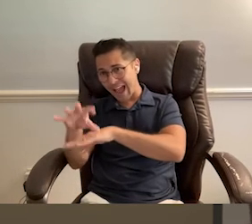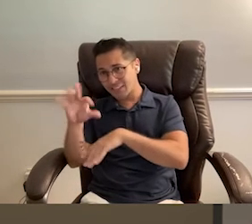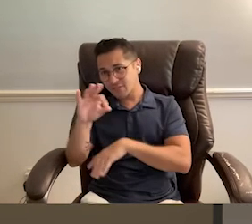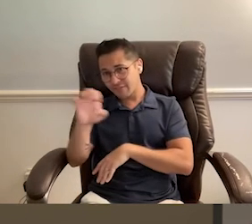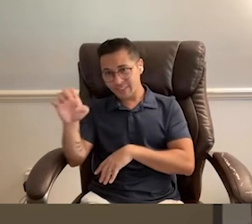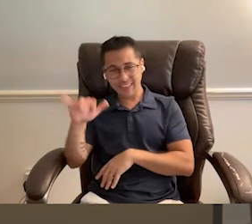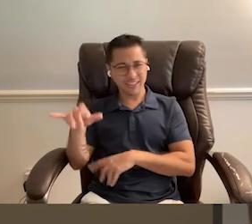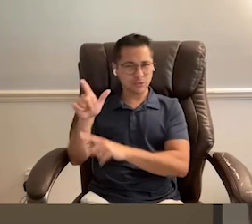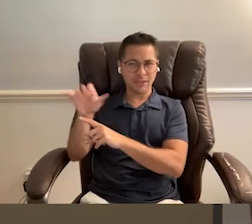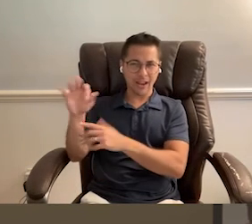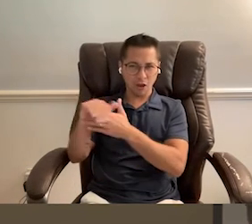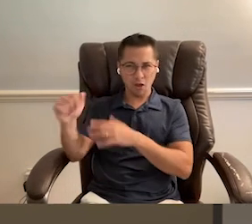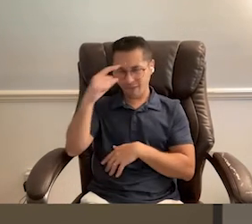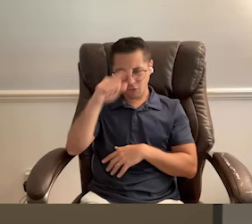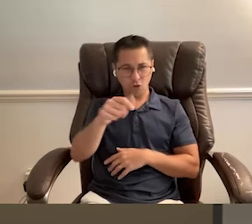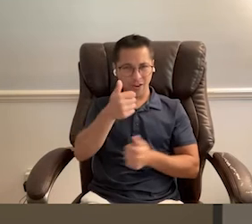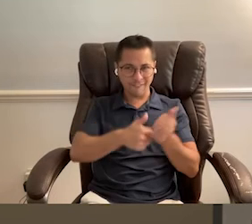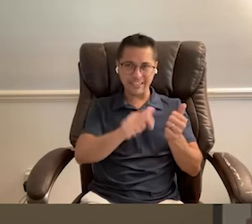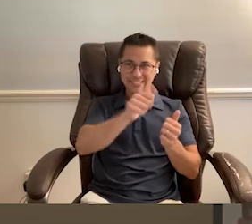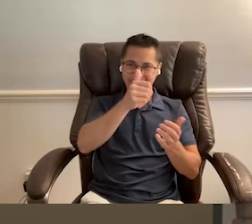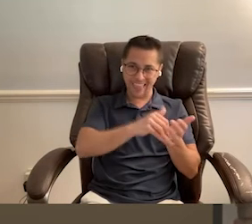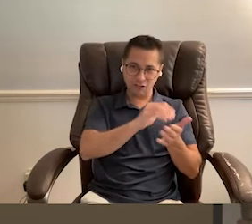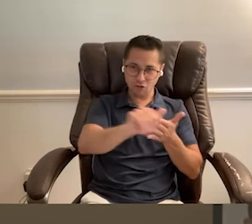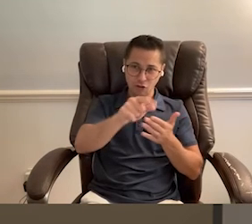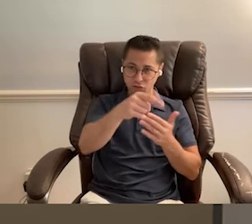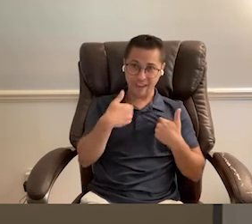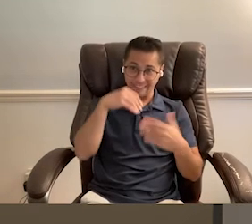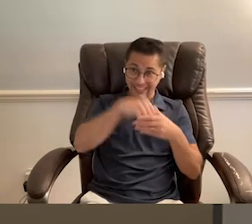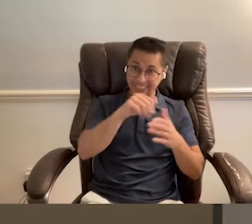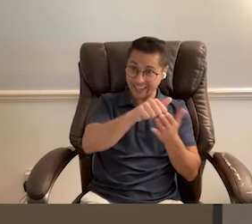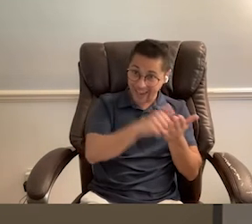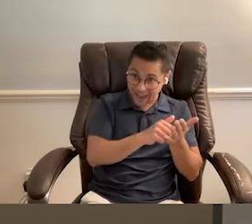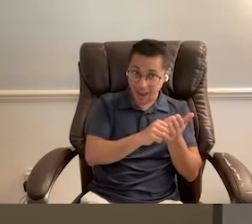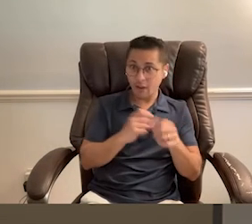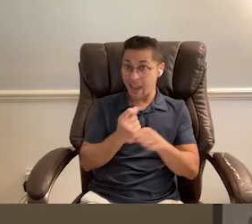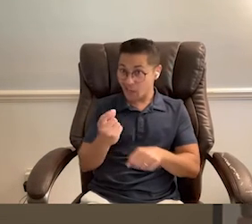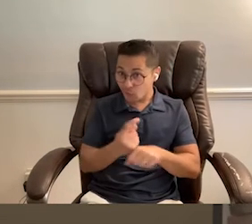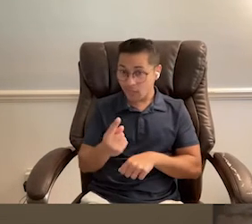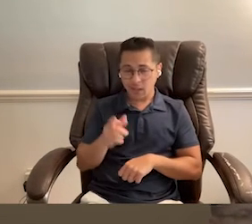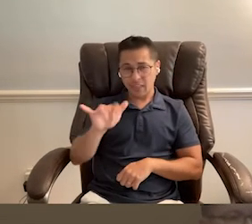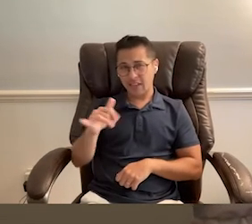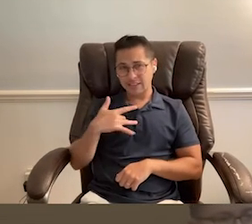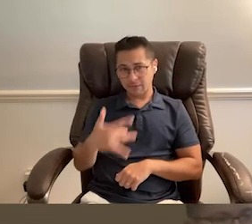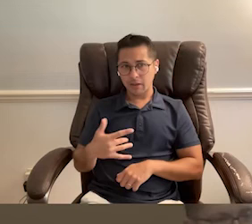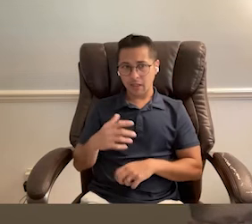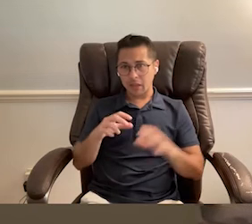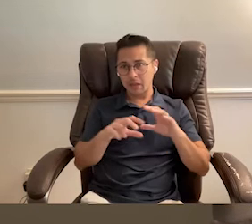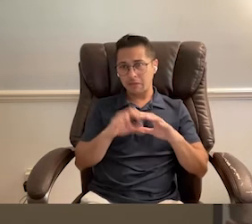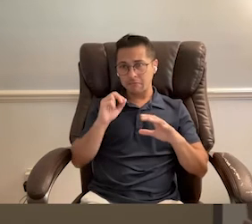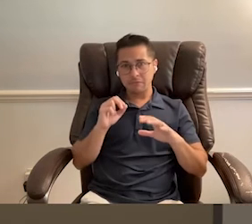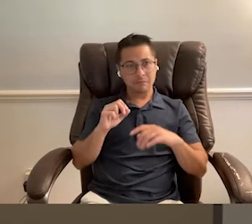every $10,000 you have in the account annualized. But that's, you know, usually taking it out of the thing. Man, he's already clapping. I